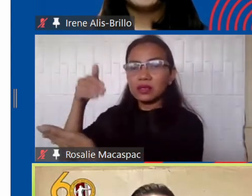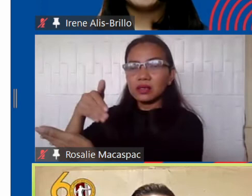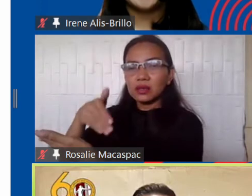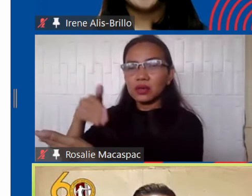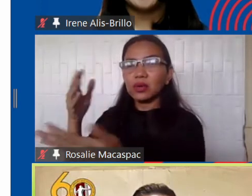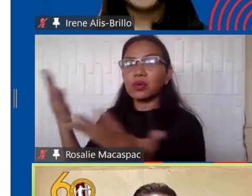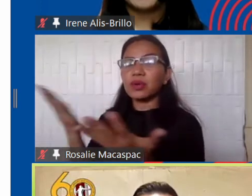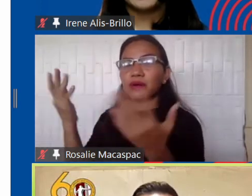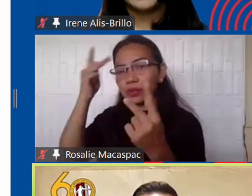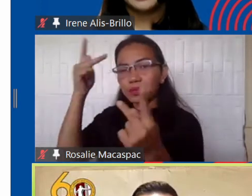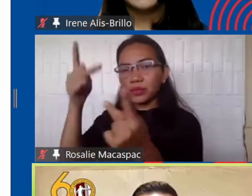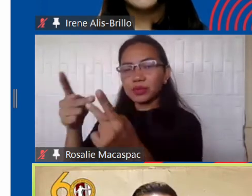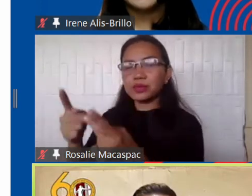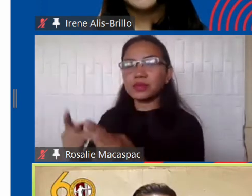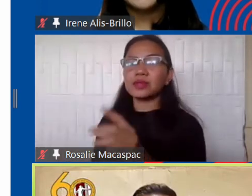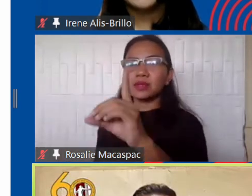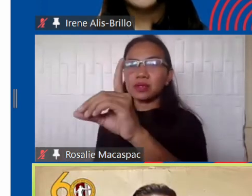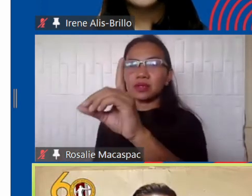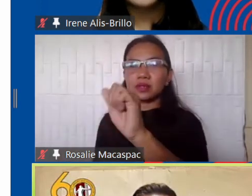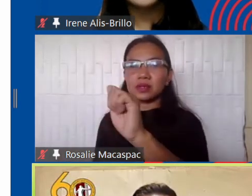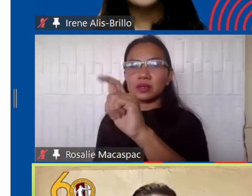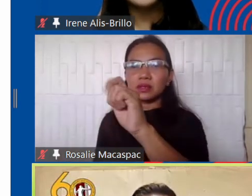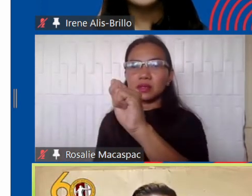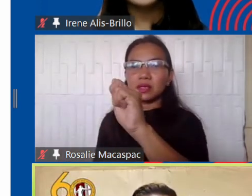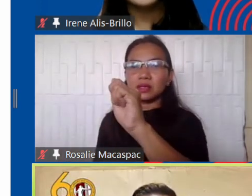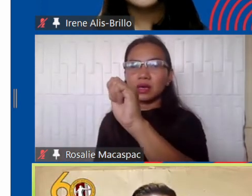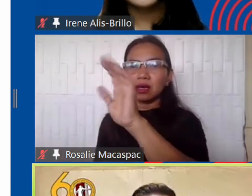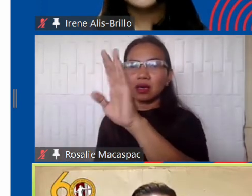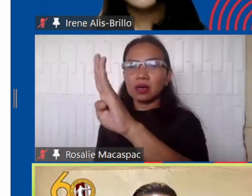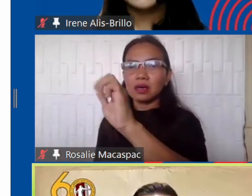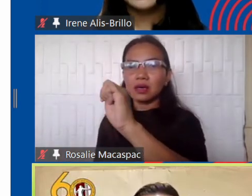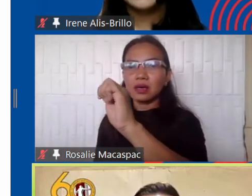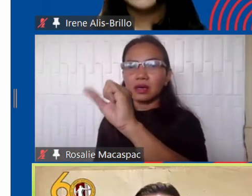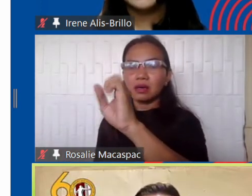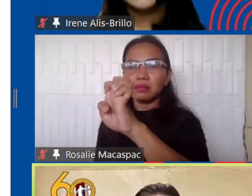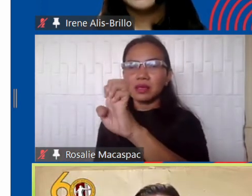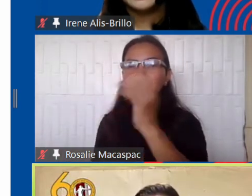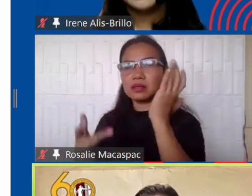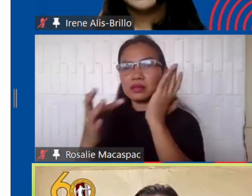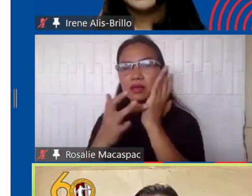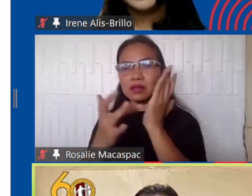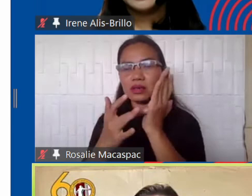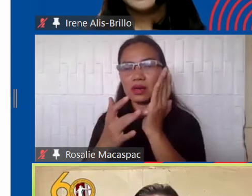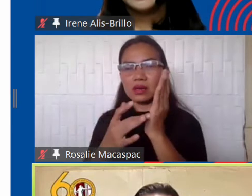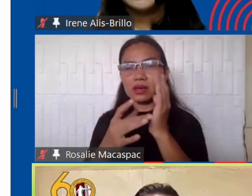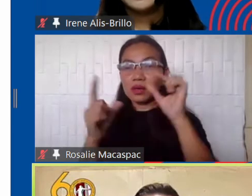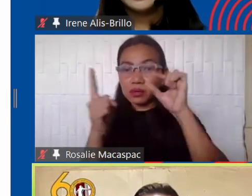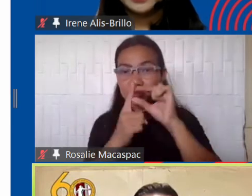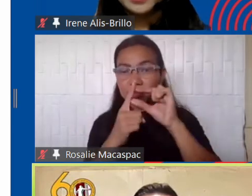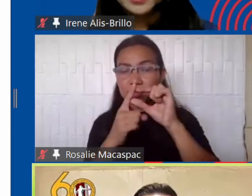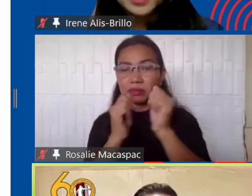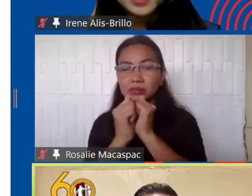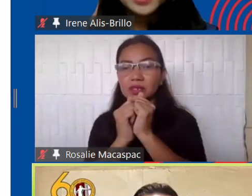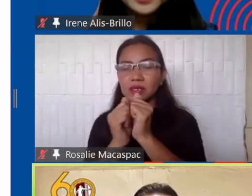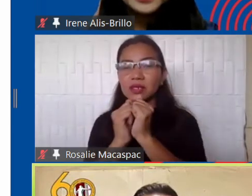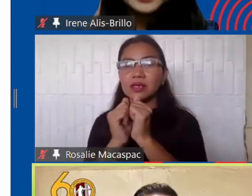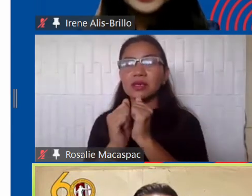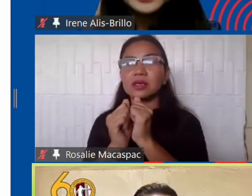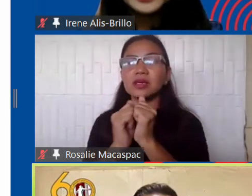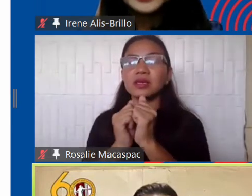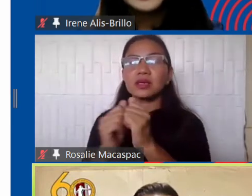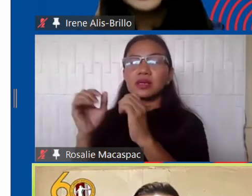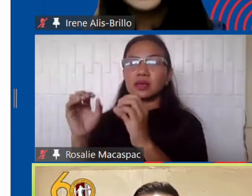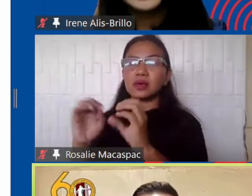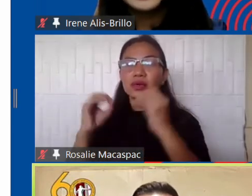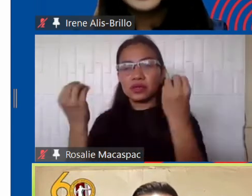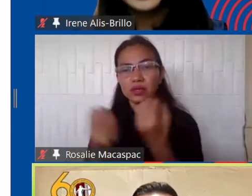So, when we say database, the in technical terms, these are tables, an organized set